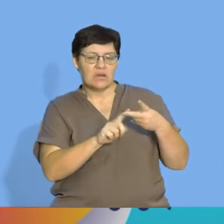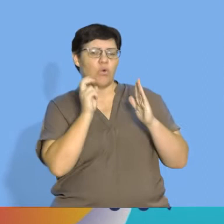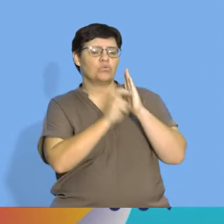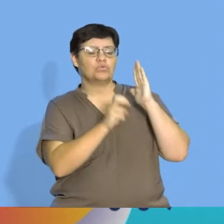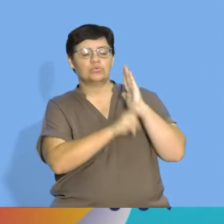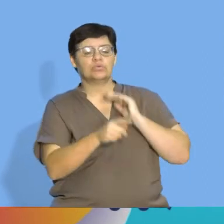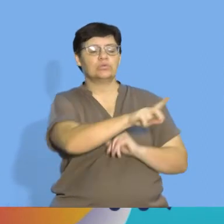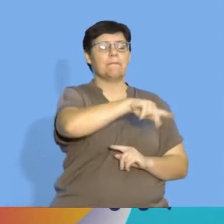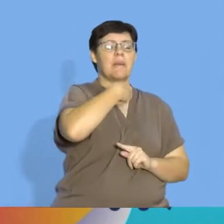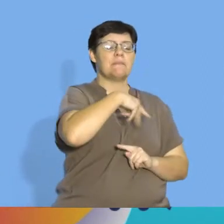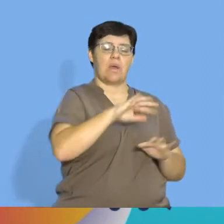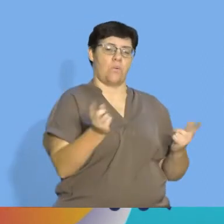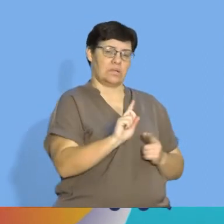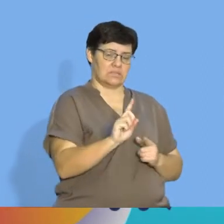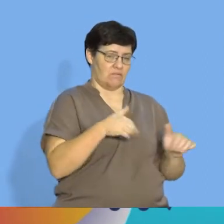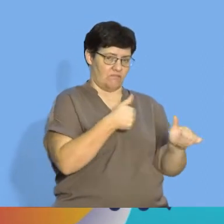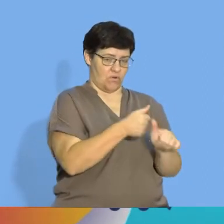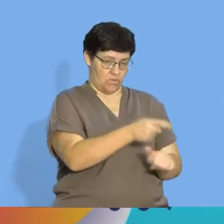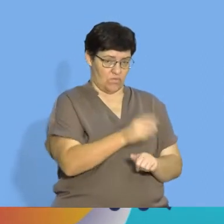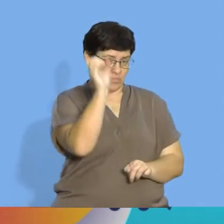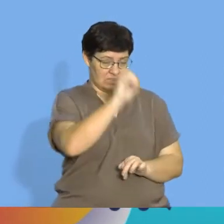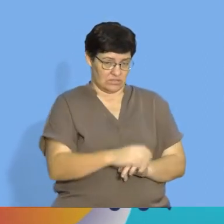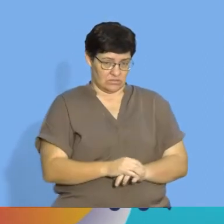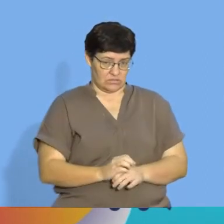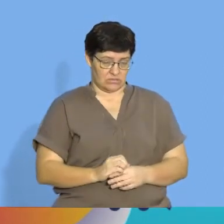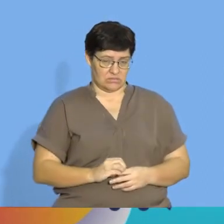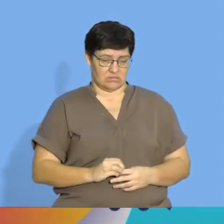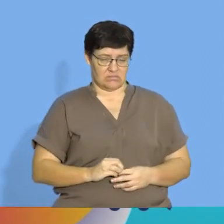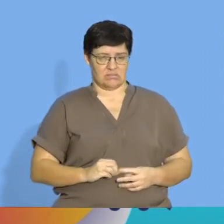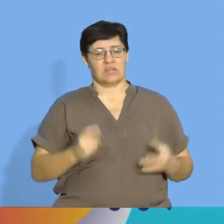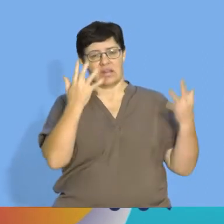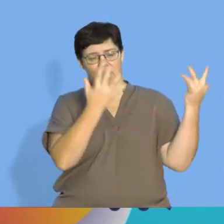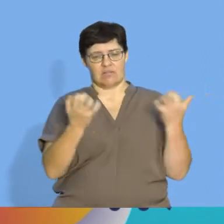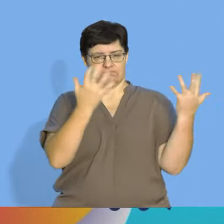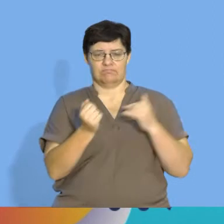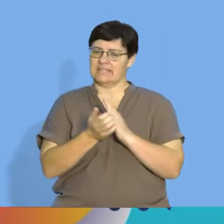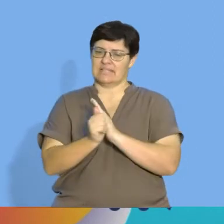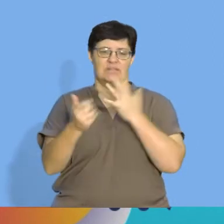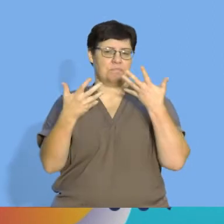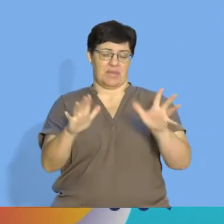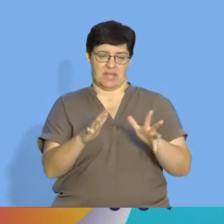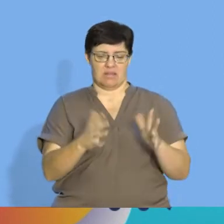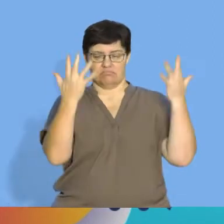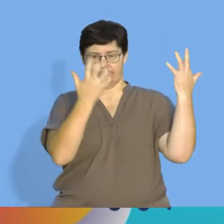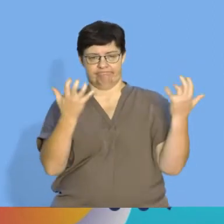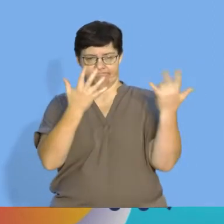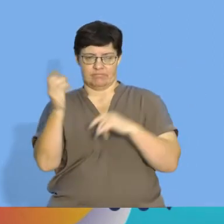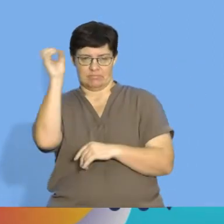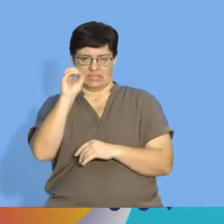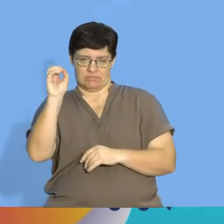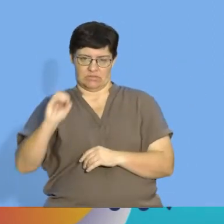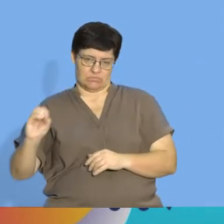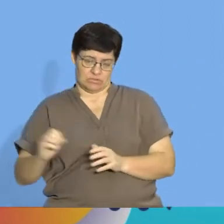pattern in which your debtors are paying you in terms of your percentages. And then it's a calculator skill just to work out